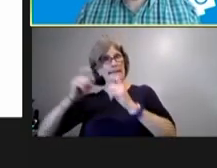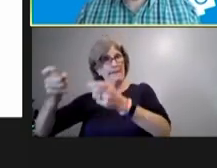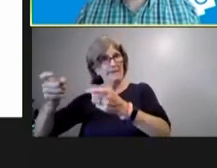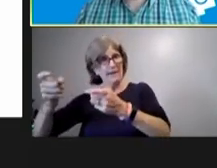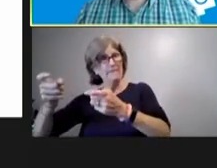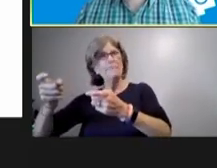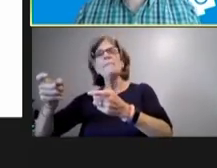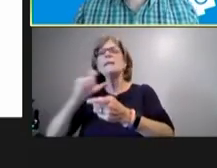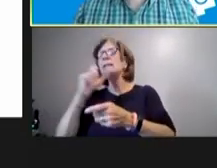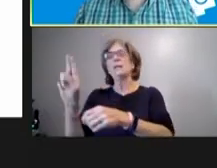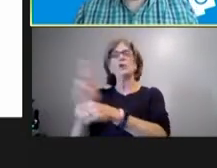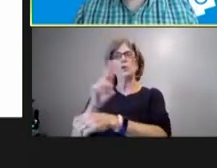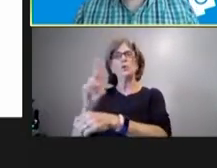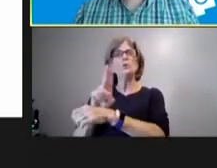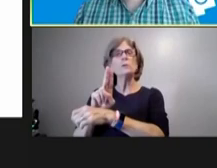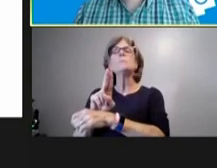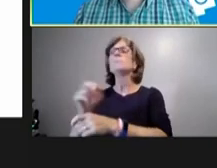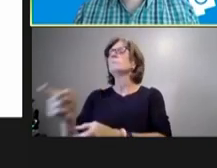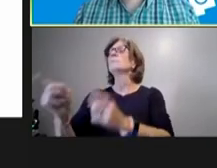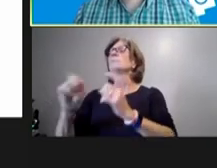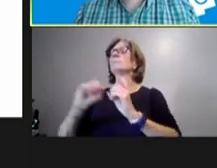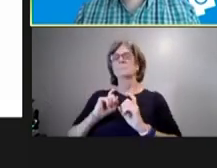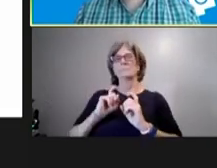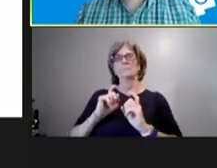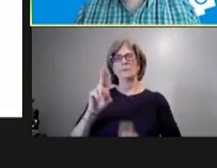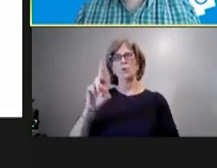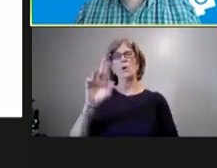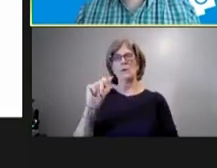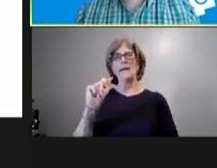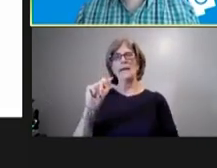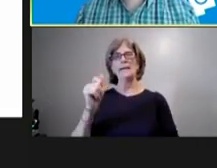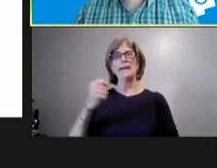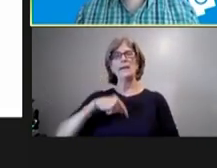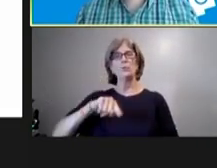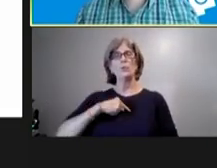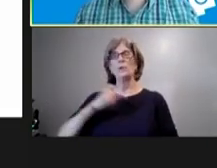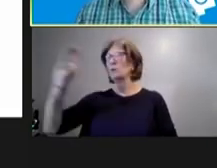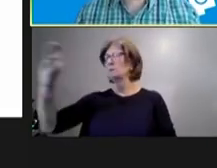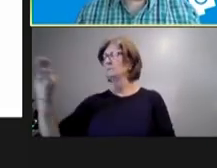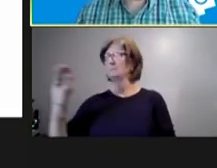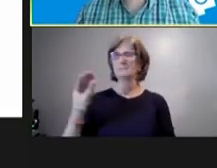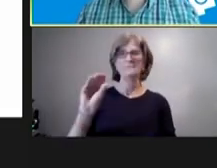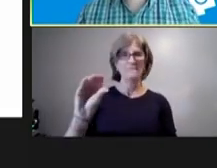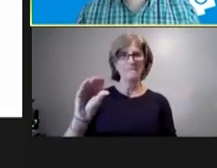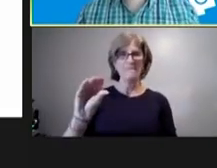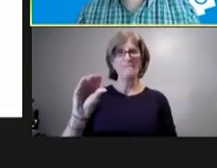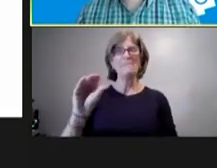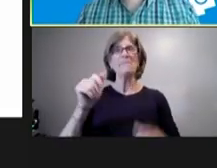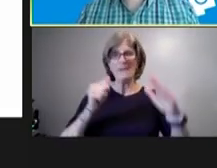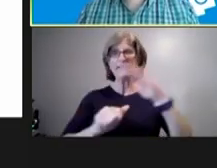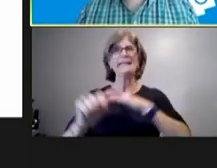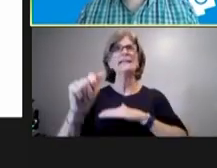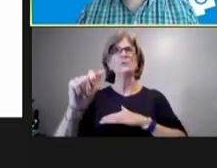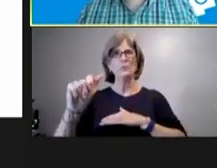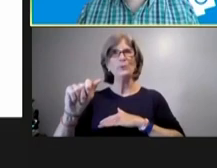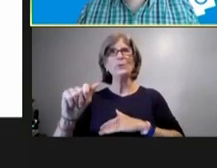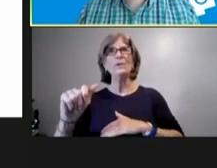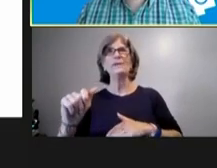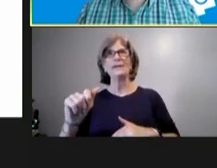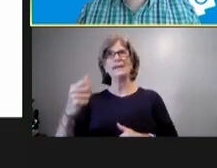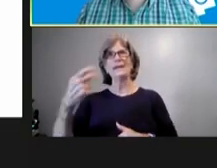URA to go right back into the HOF's demonstration line item, which is where those funds came out